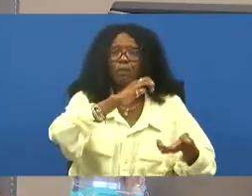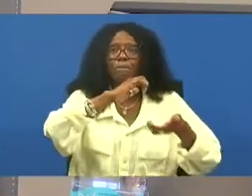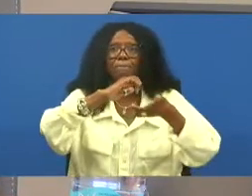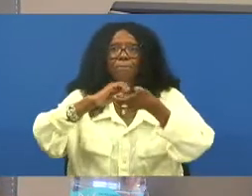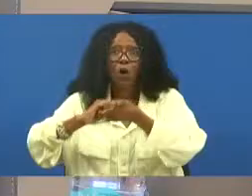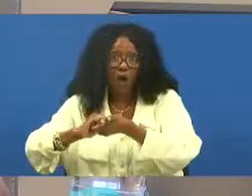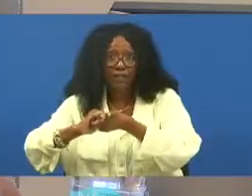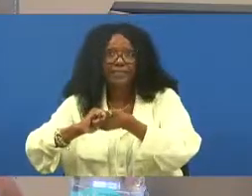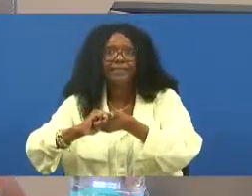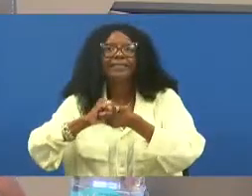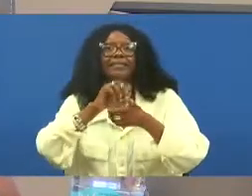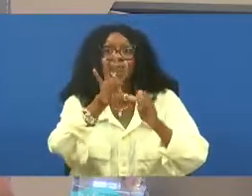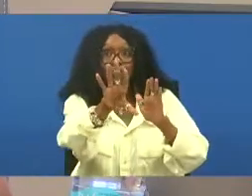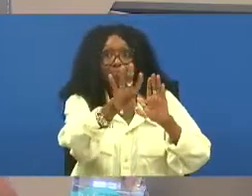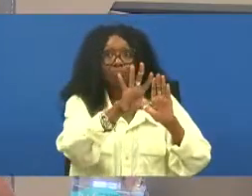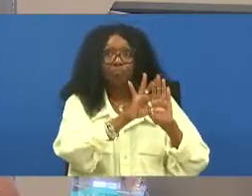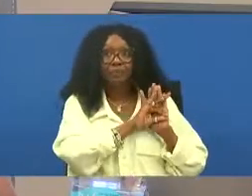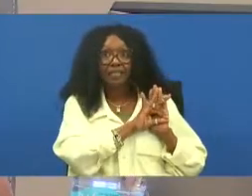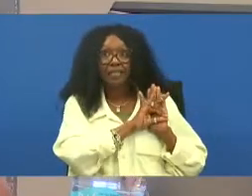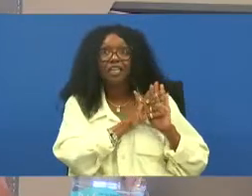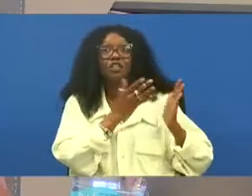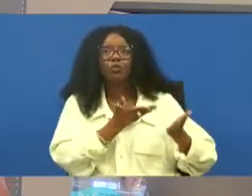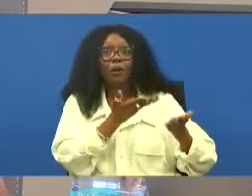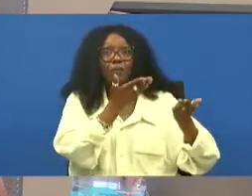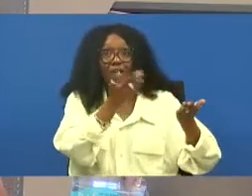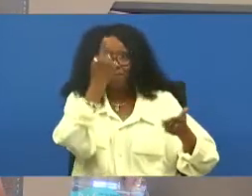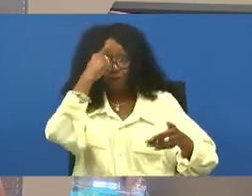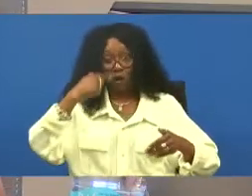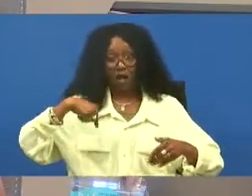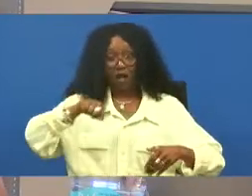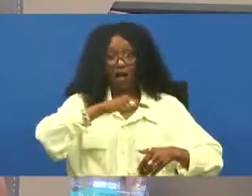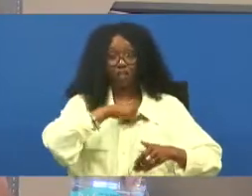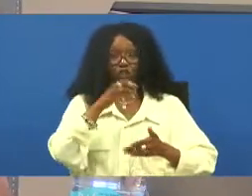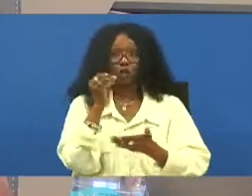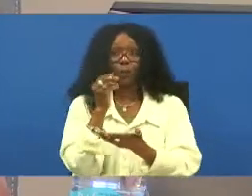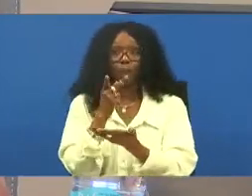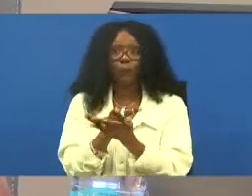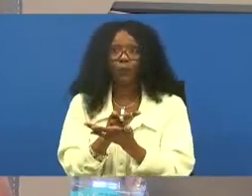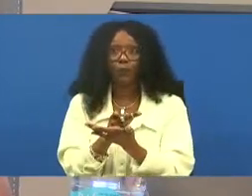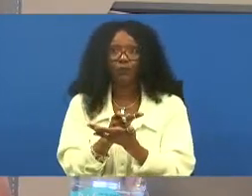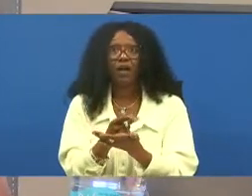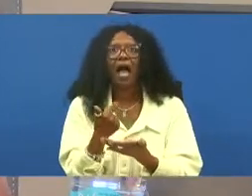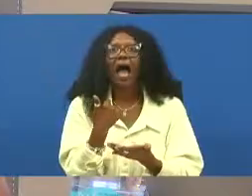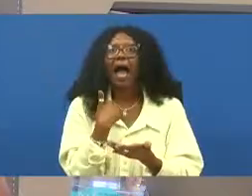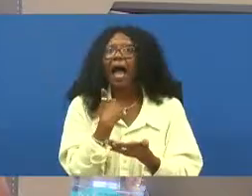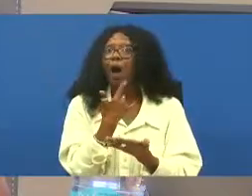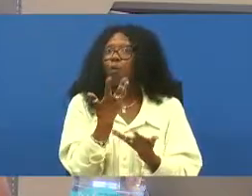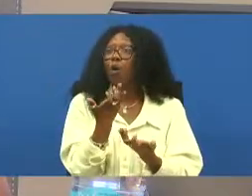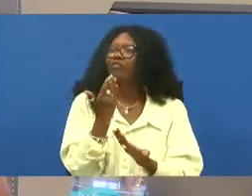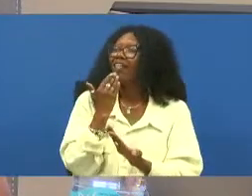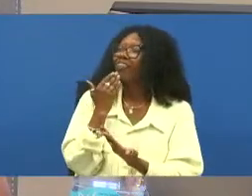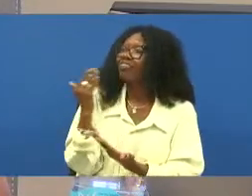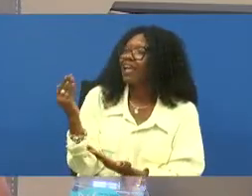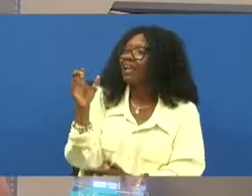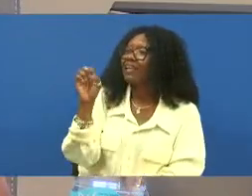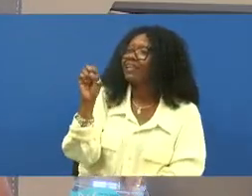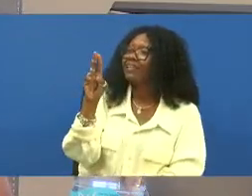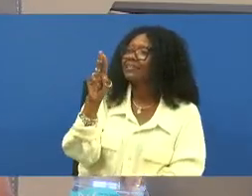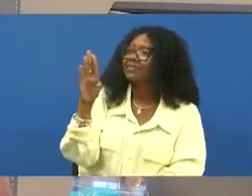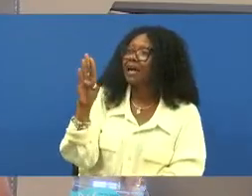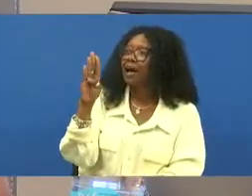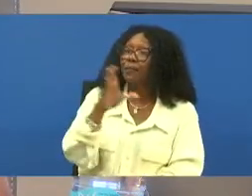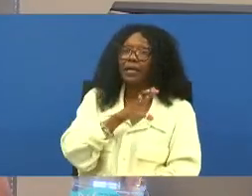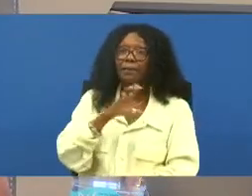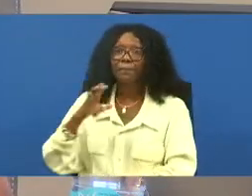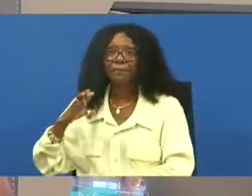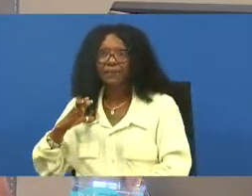be recommended to us, the Metro Council, for approval. And I'd like to thank that subcommittee for its hard work. This has